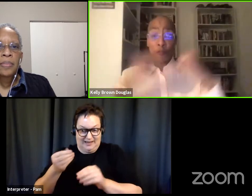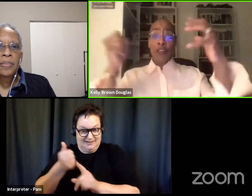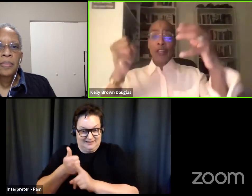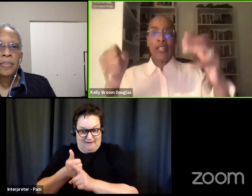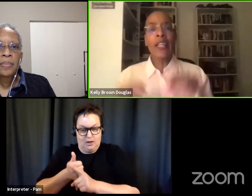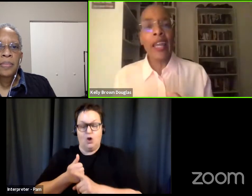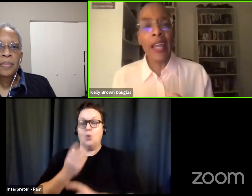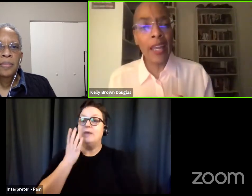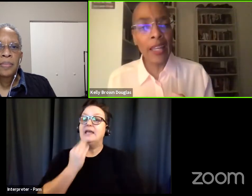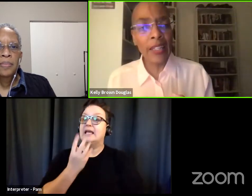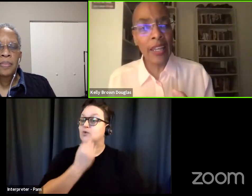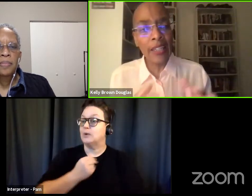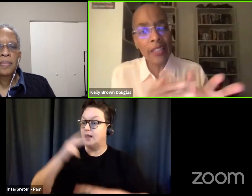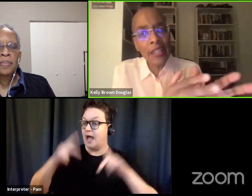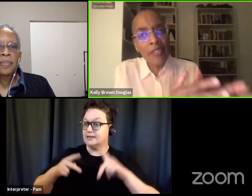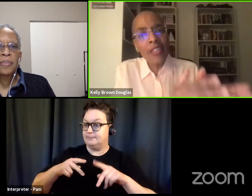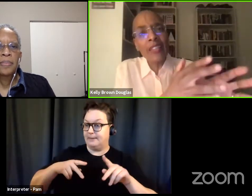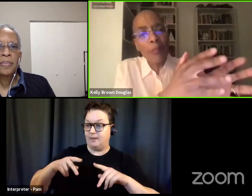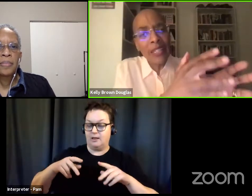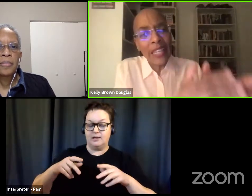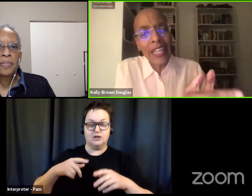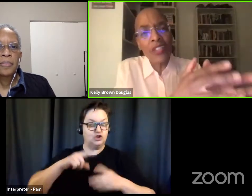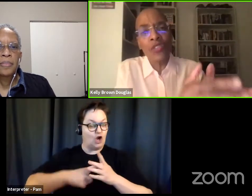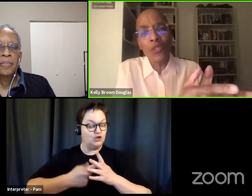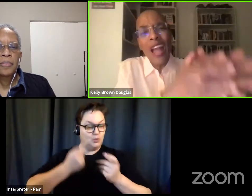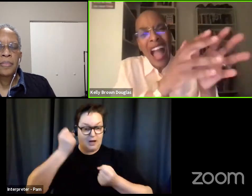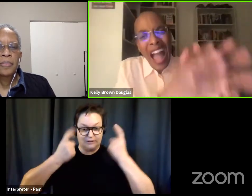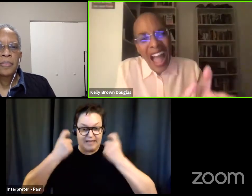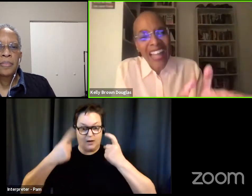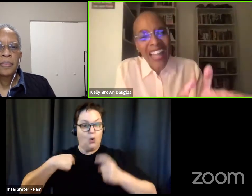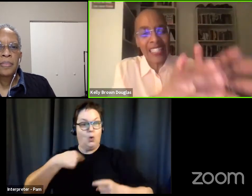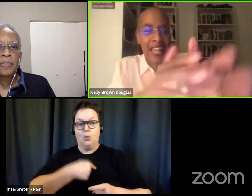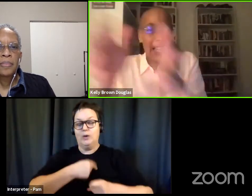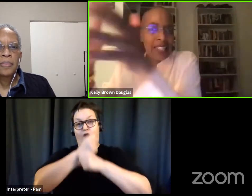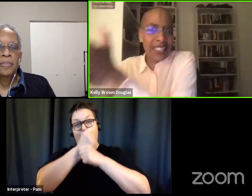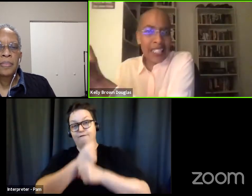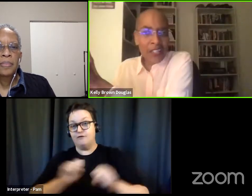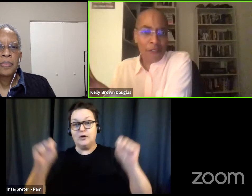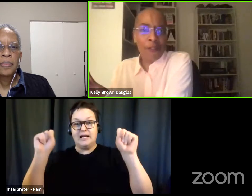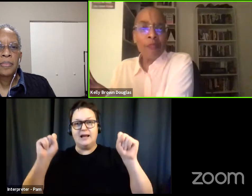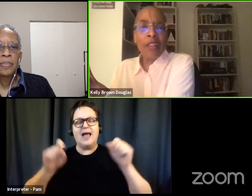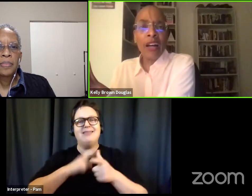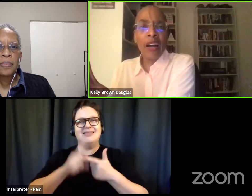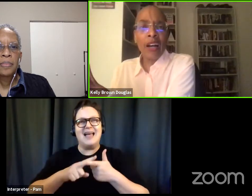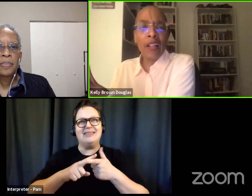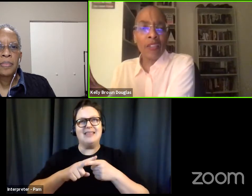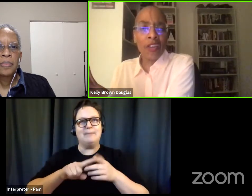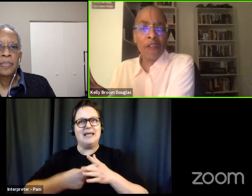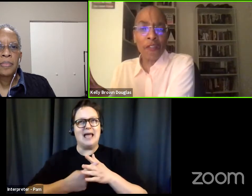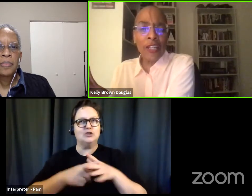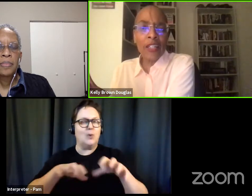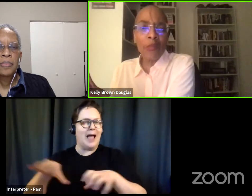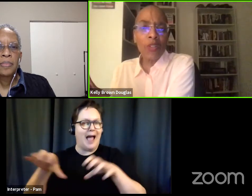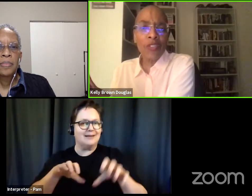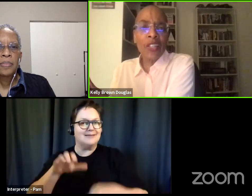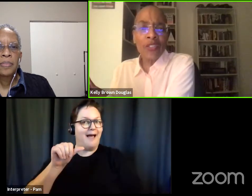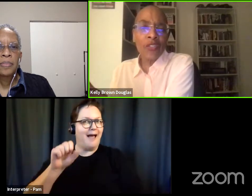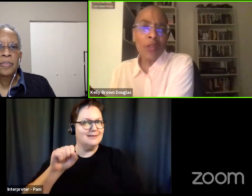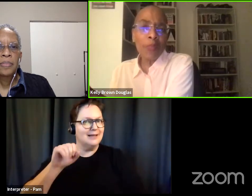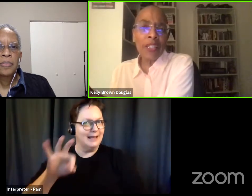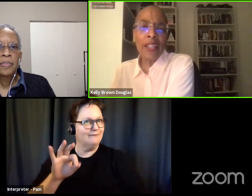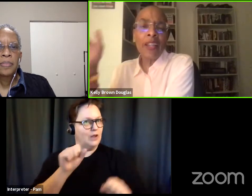understand we're free, and then they began to act as if their freedom